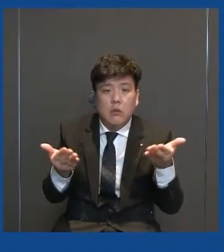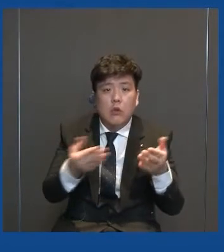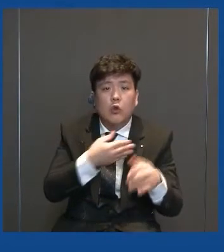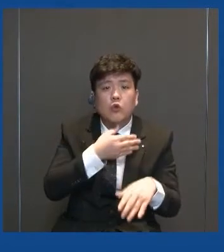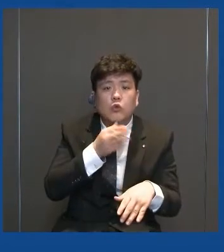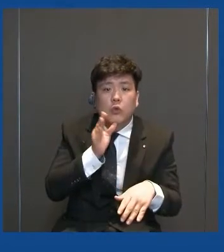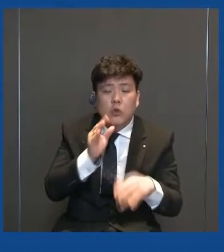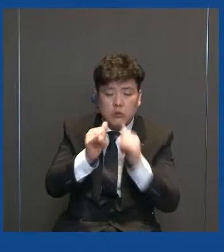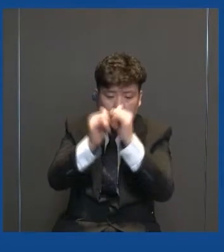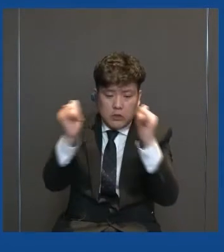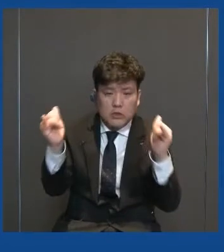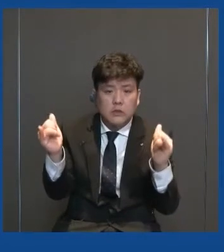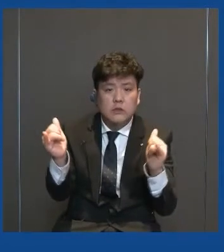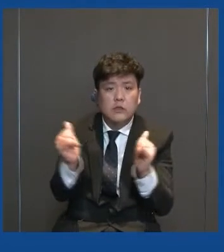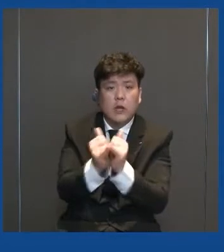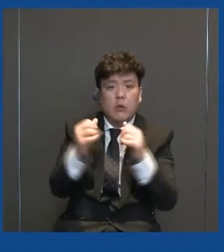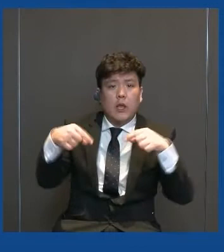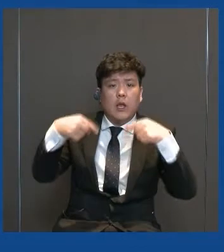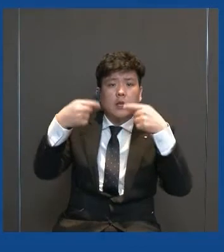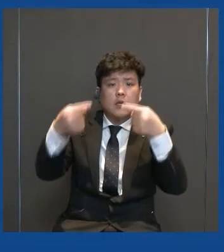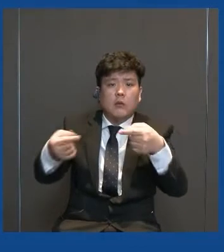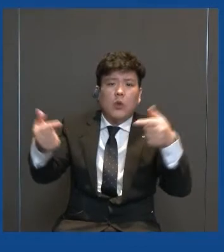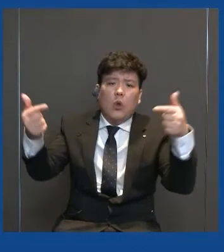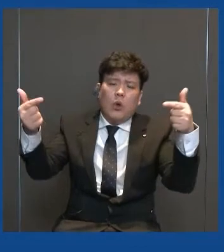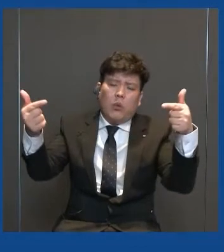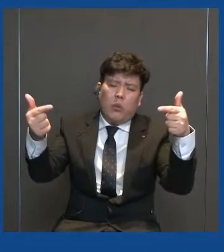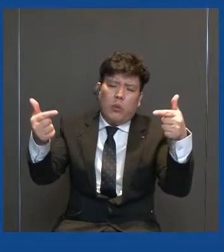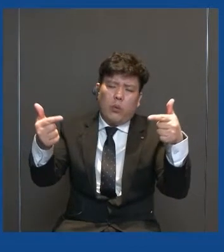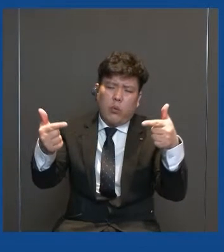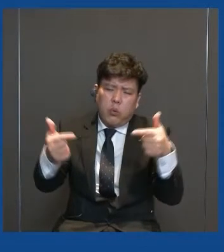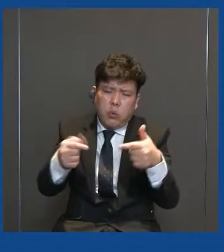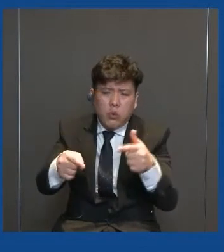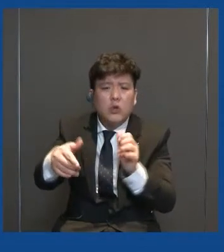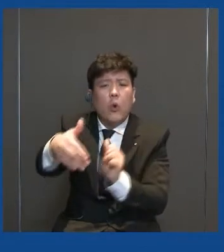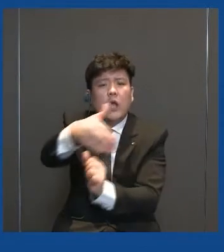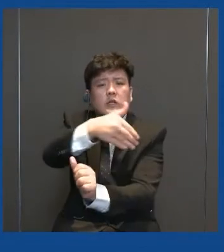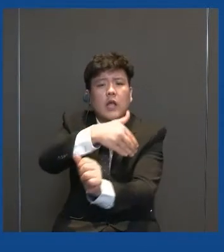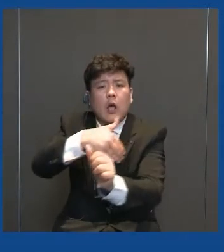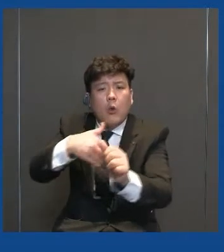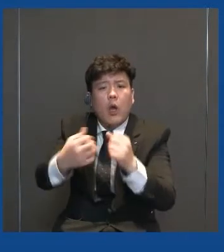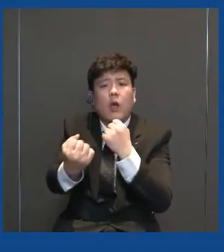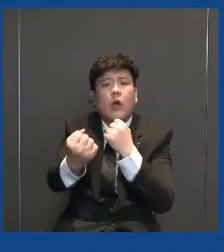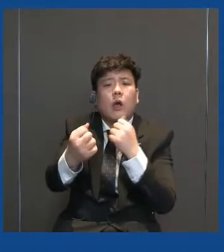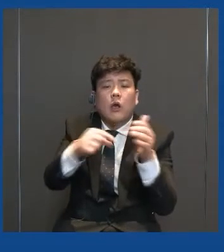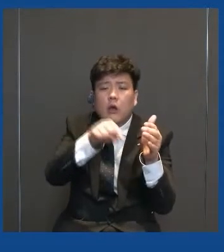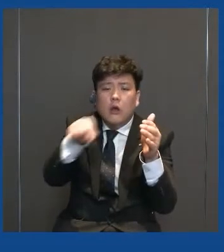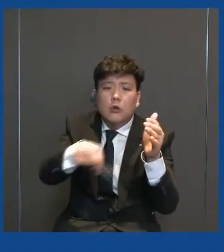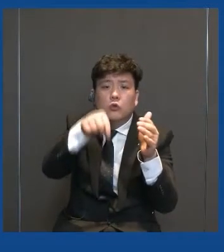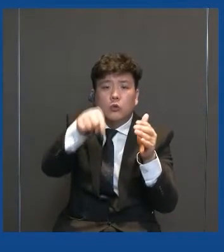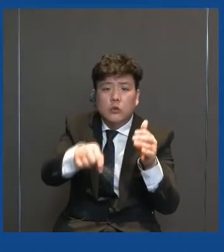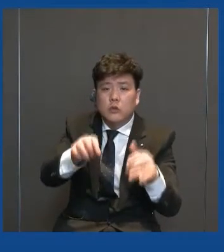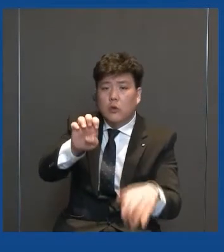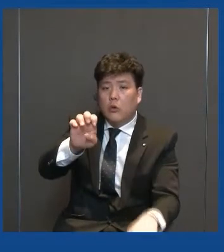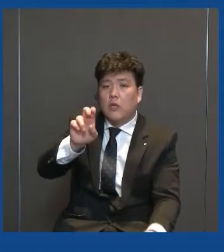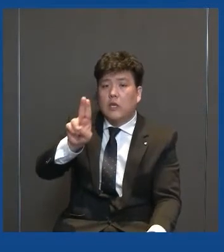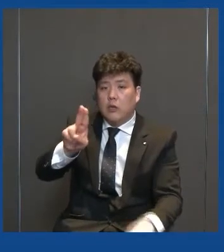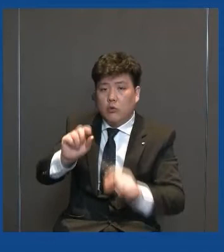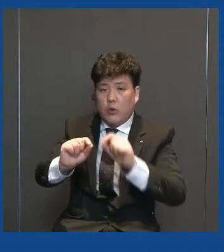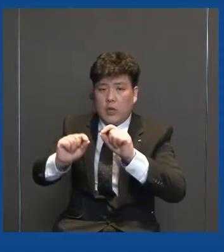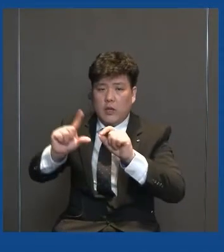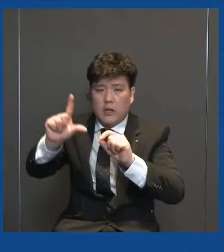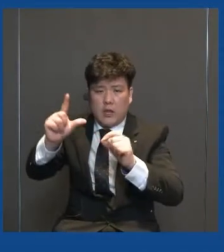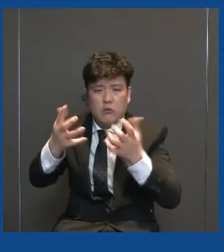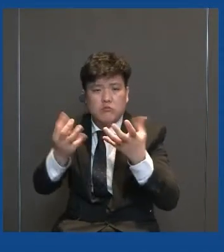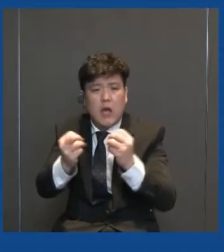organizations in many EU countries highlighted the impact of disrupted or curtailed services on the mental and